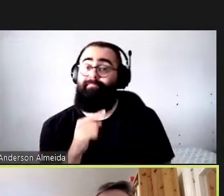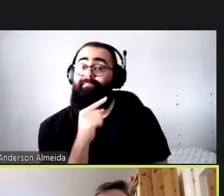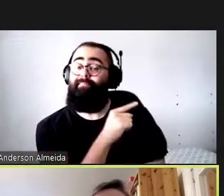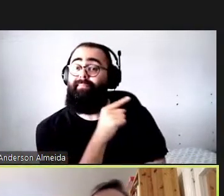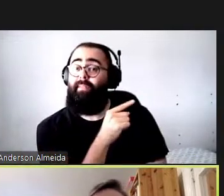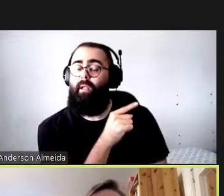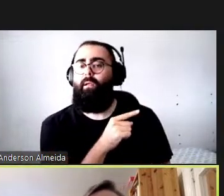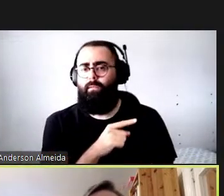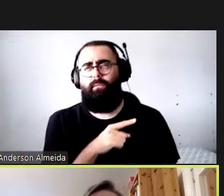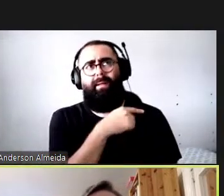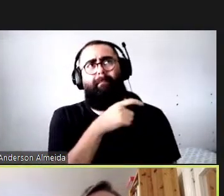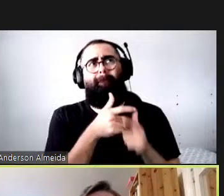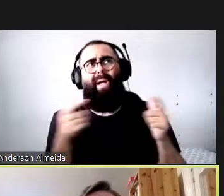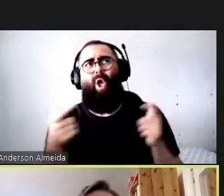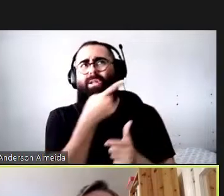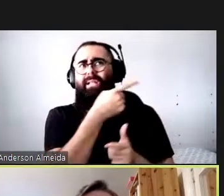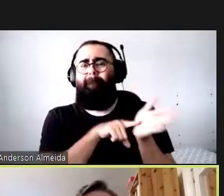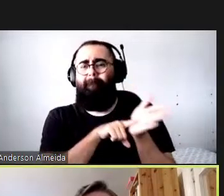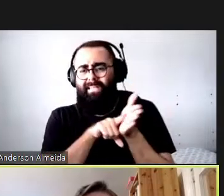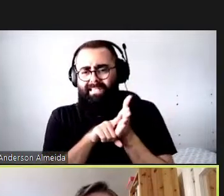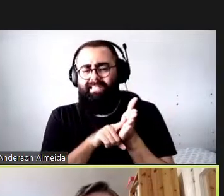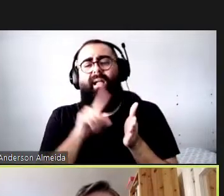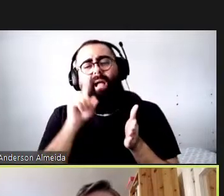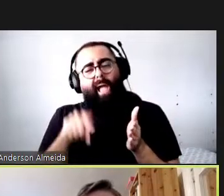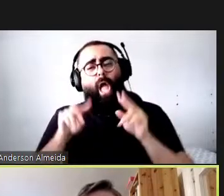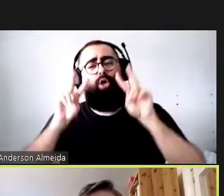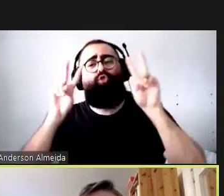impressionistically, but based on video,